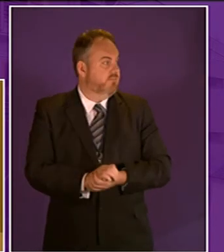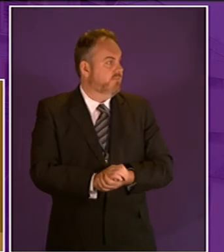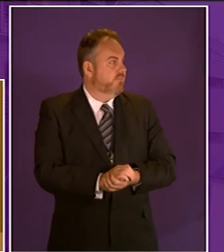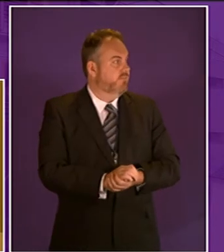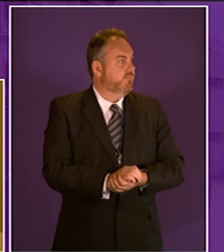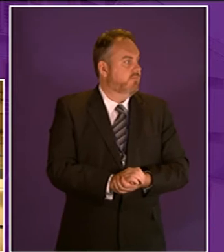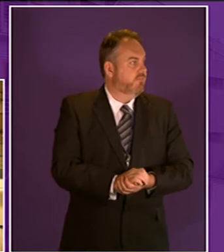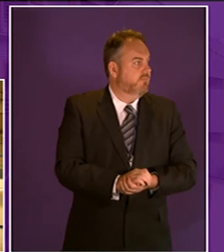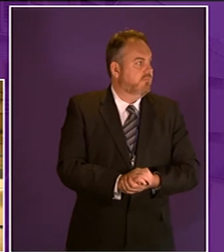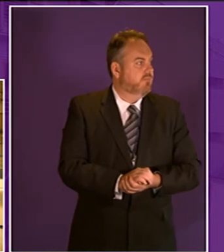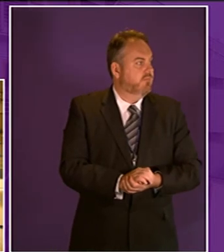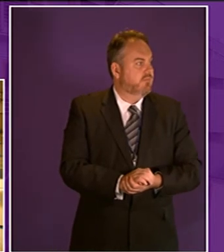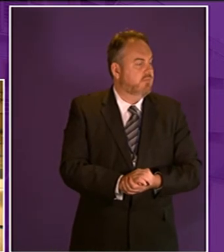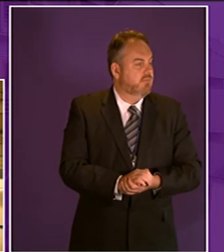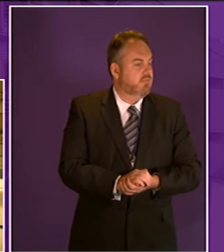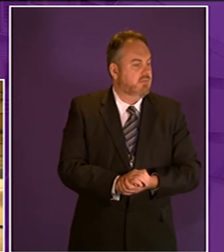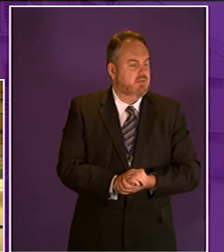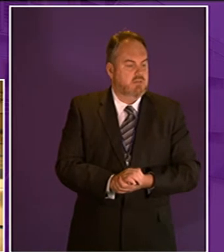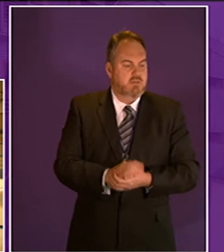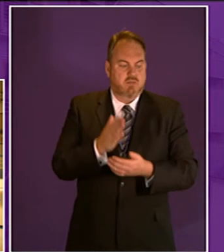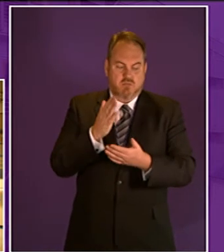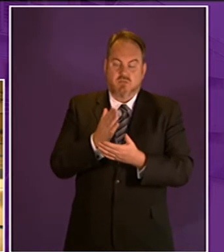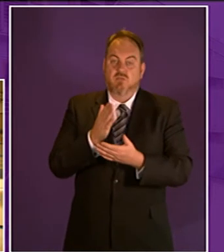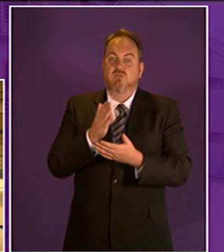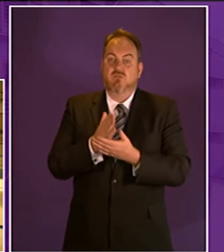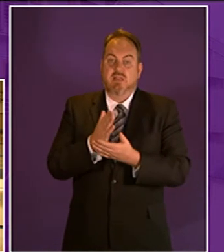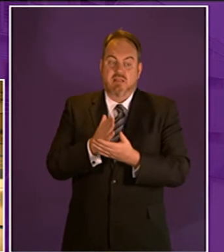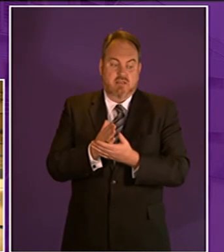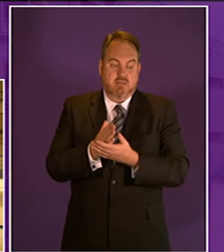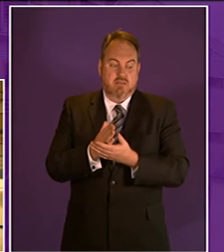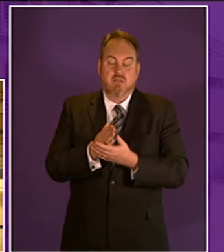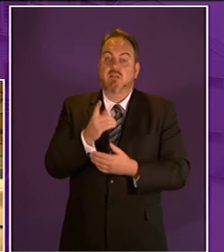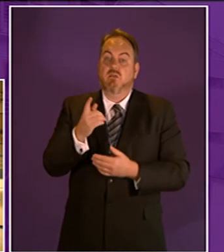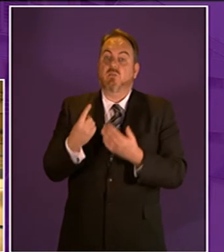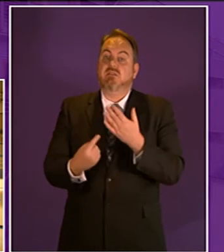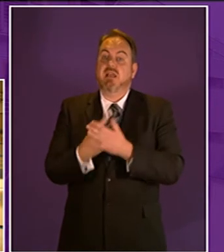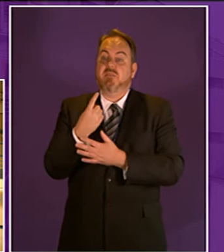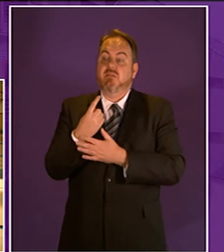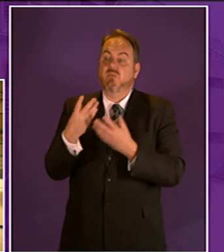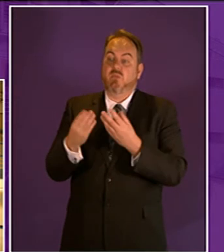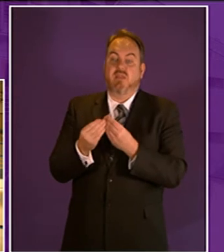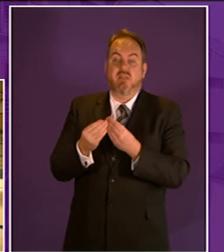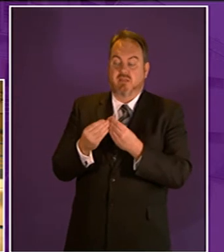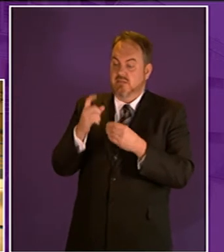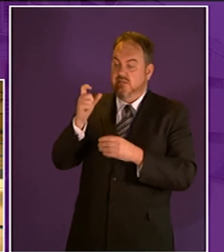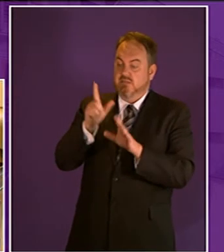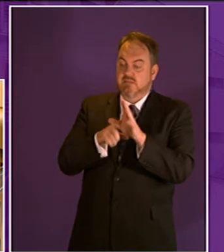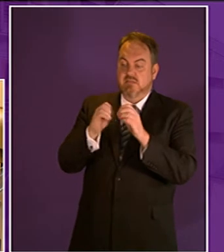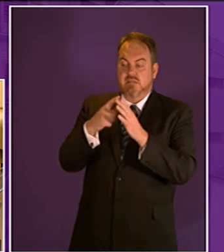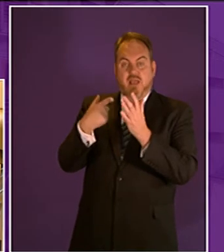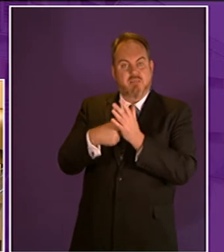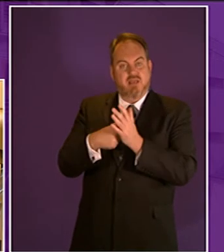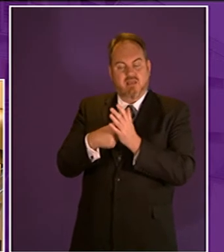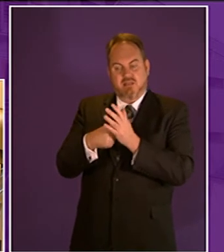by Miles Briggs. Stuart Stevenson. Given that the opportunity for the cyber attack lay in a vulnerability in